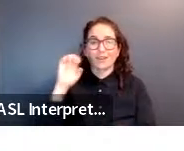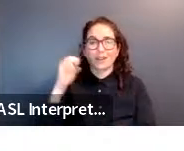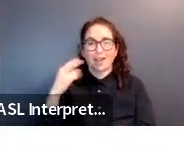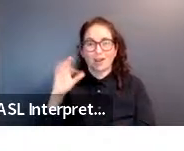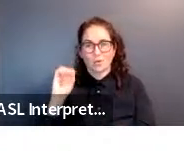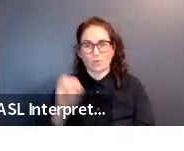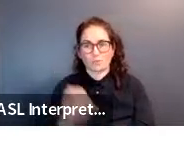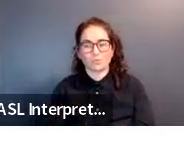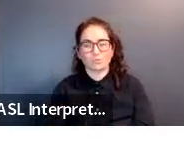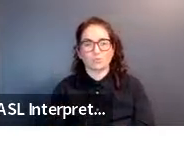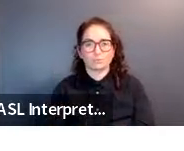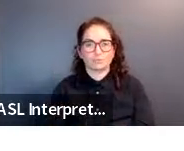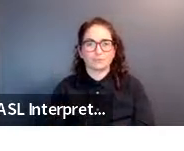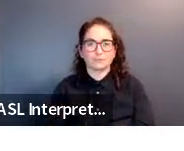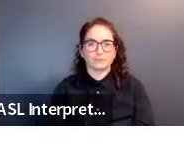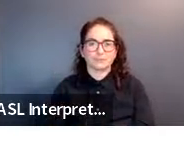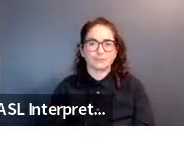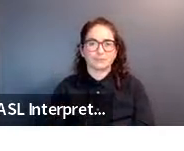slide, please.